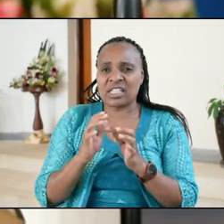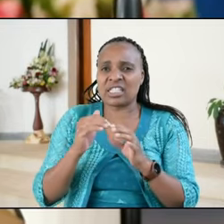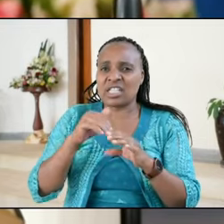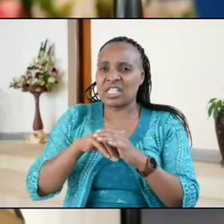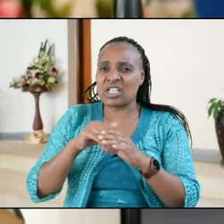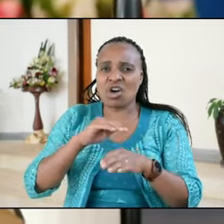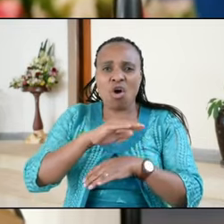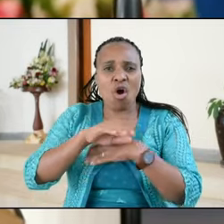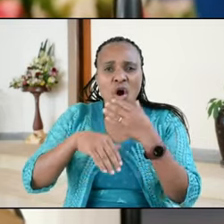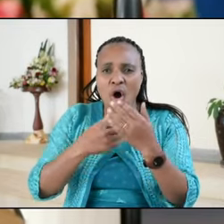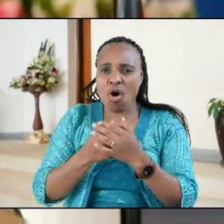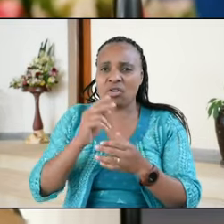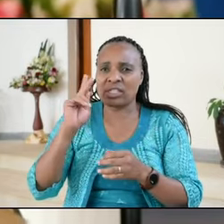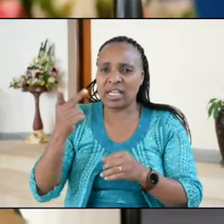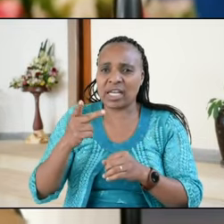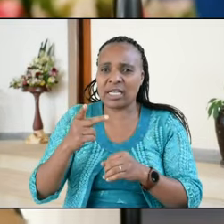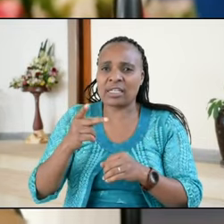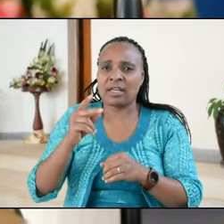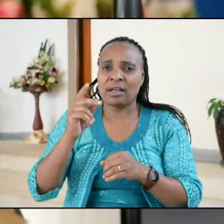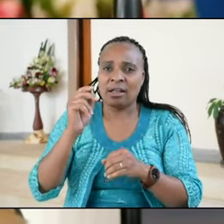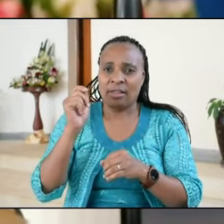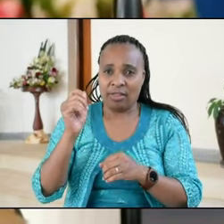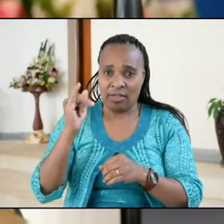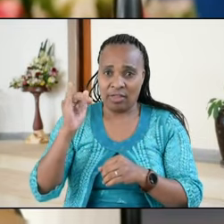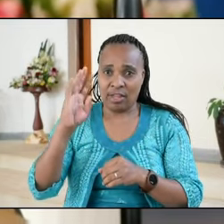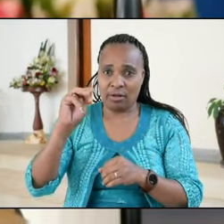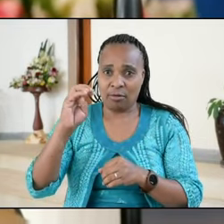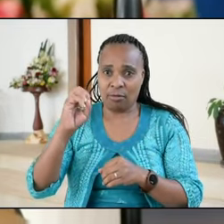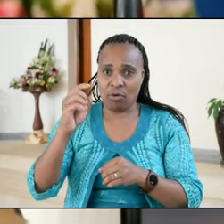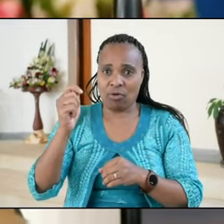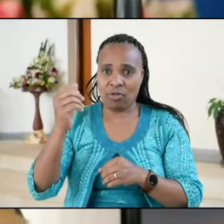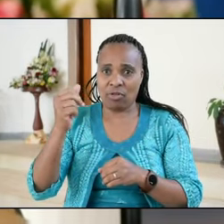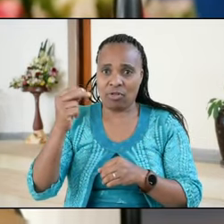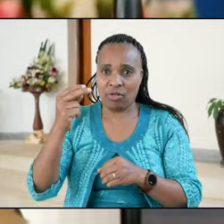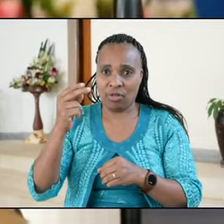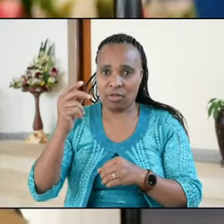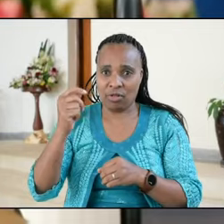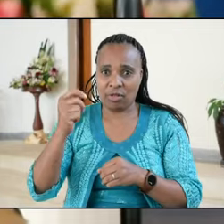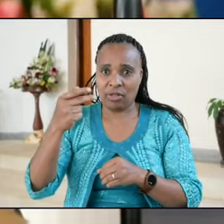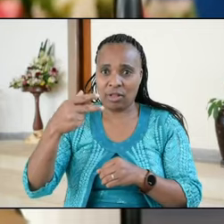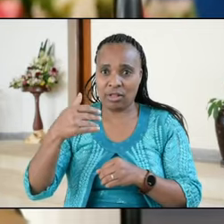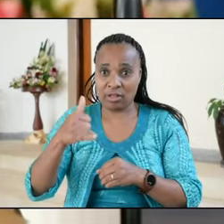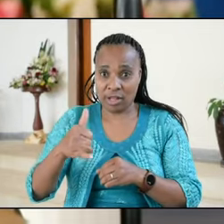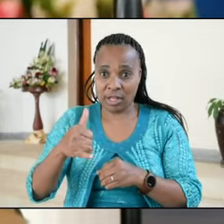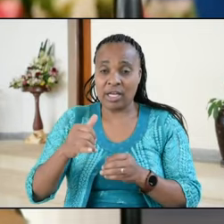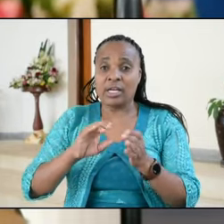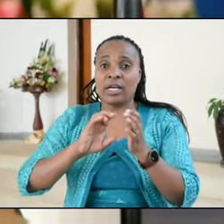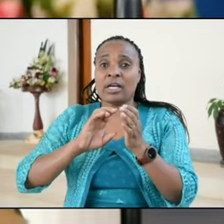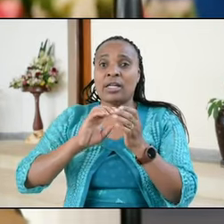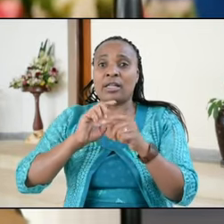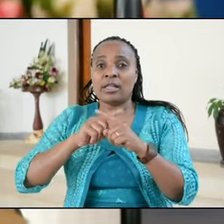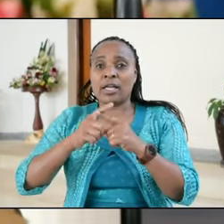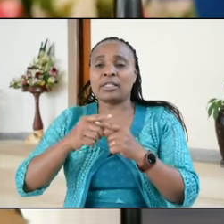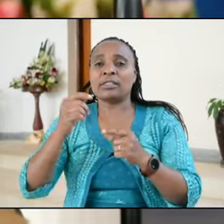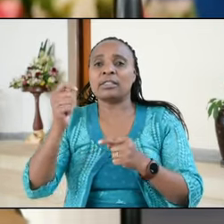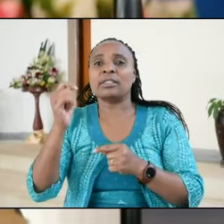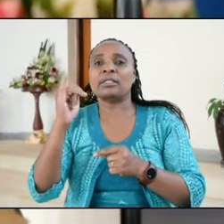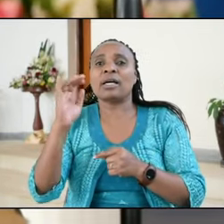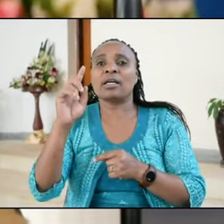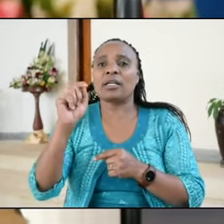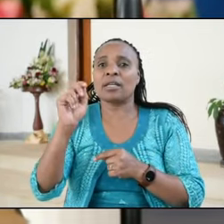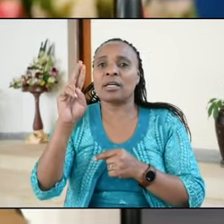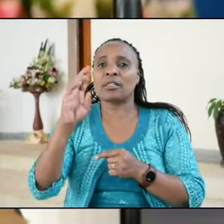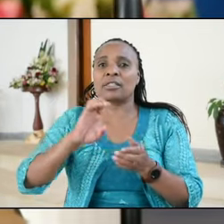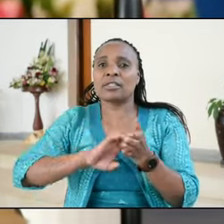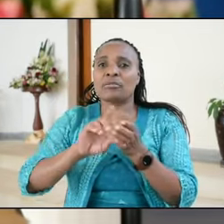Paul, in 2 Timothy 3:16, in Titus 1:9 and in 2 Timothy 1:13,